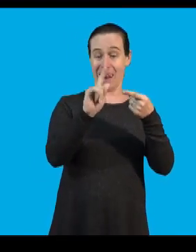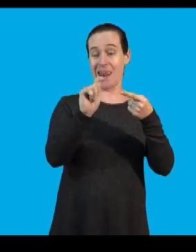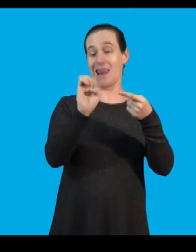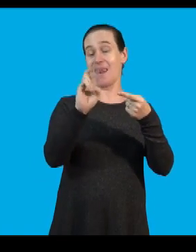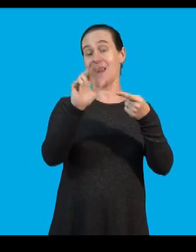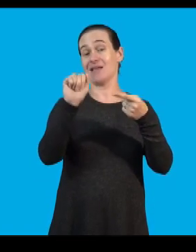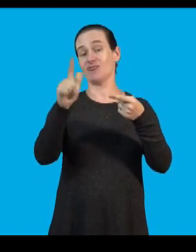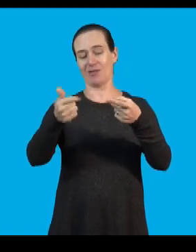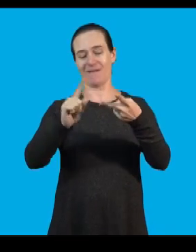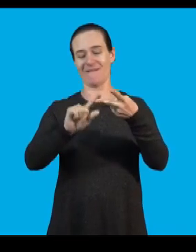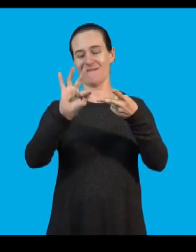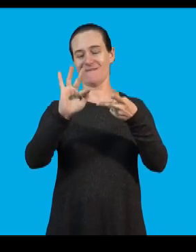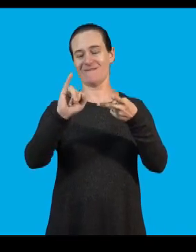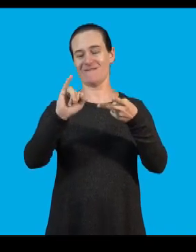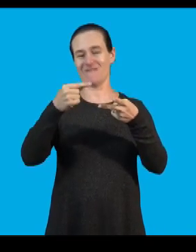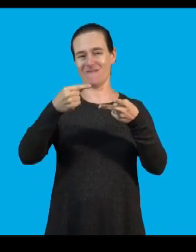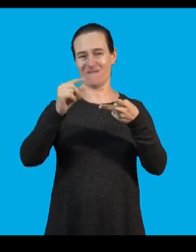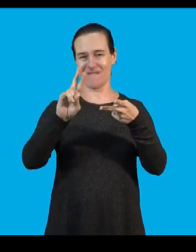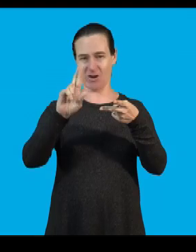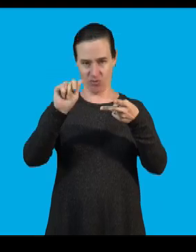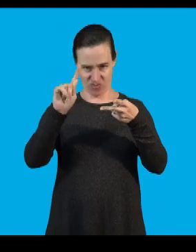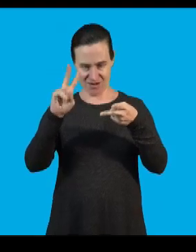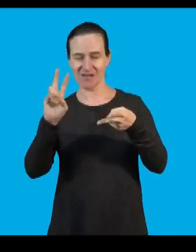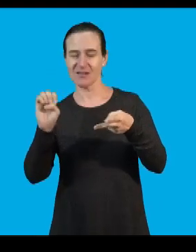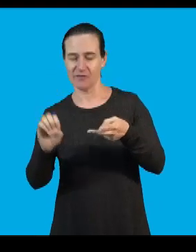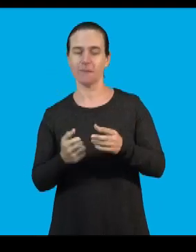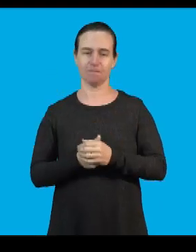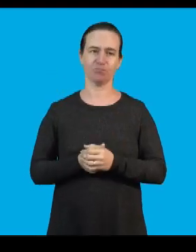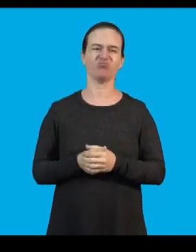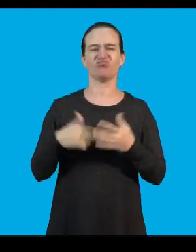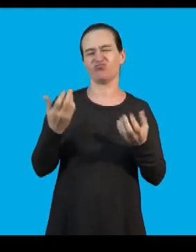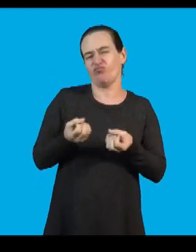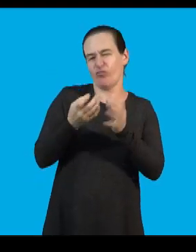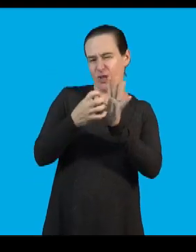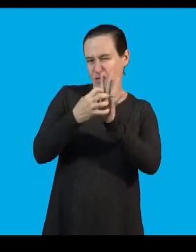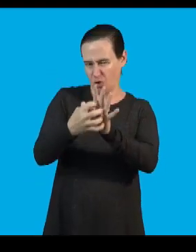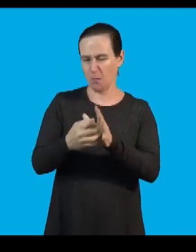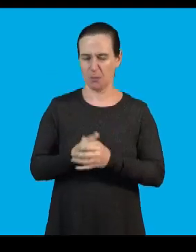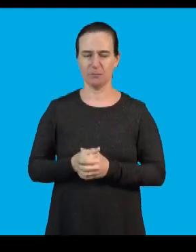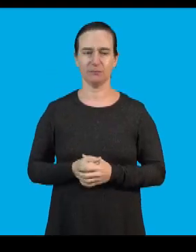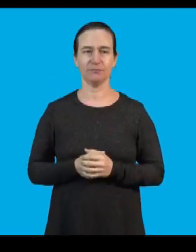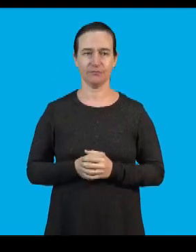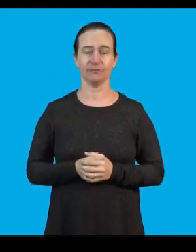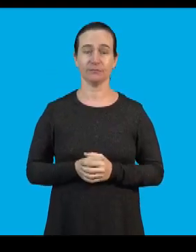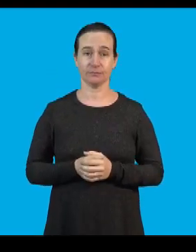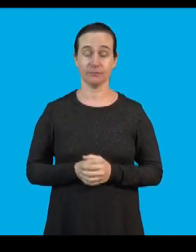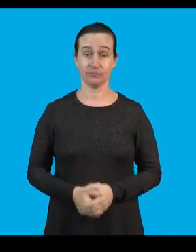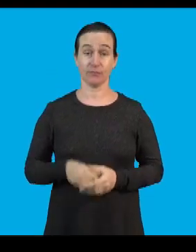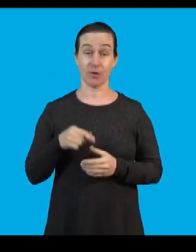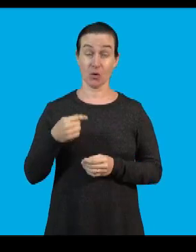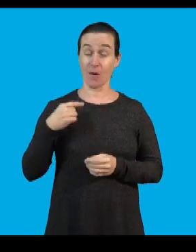reading in a comprehension. Right, let's move on. So here's an example of a paragraph,